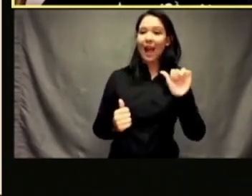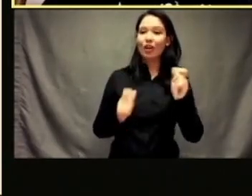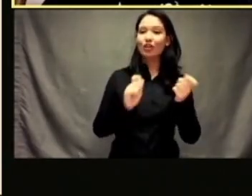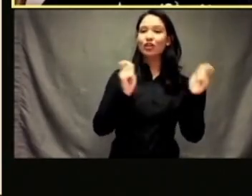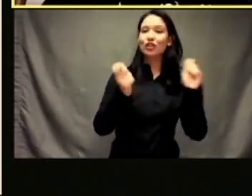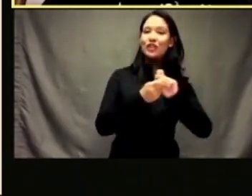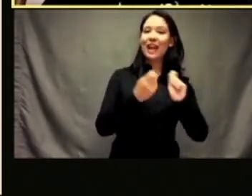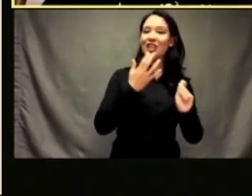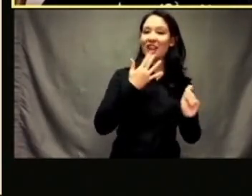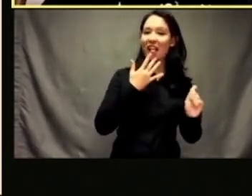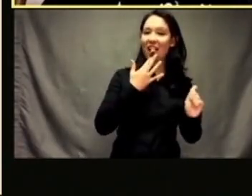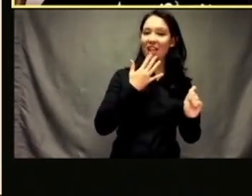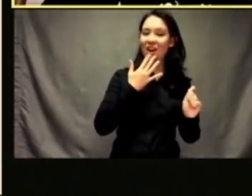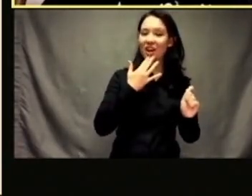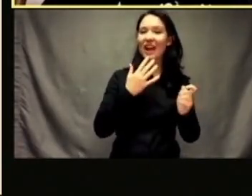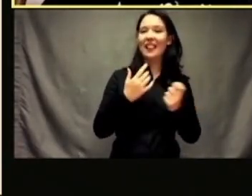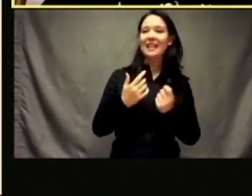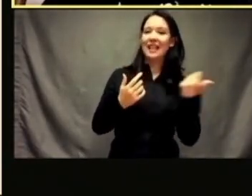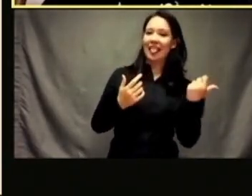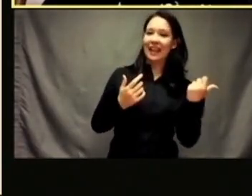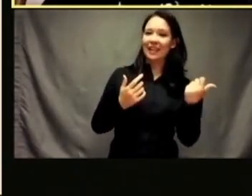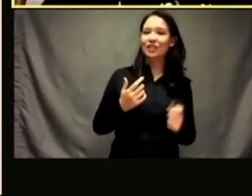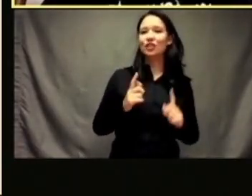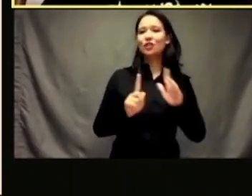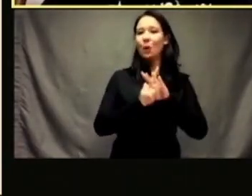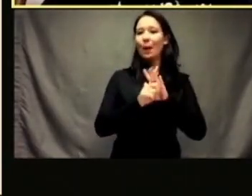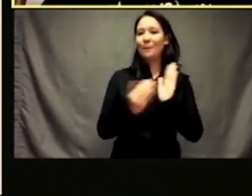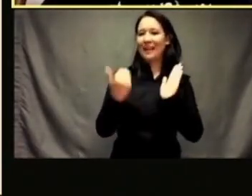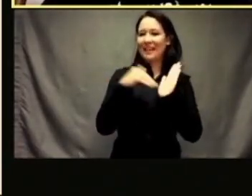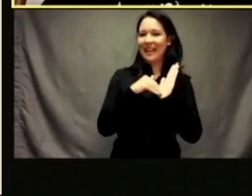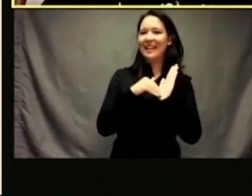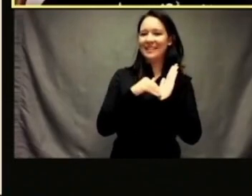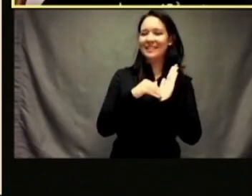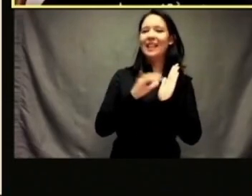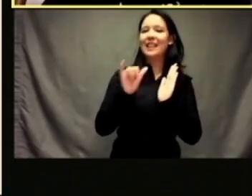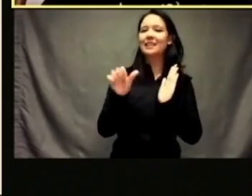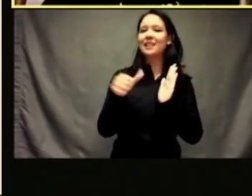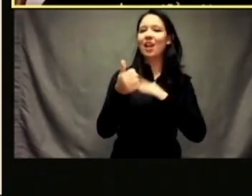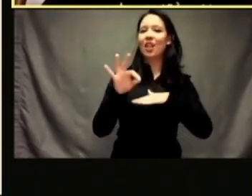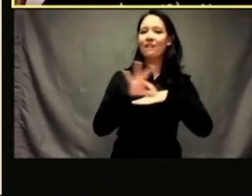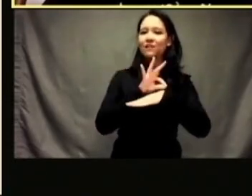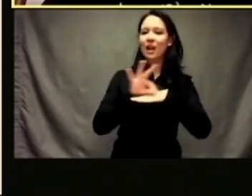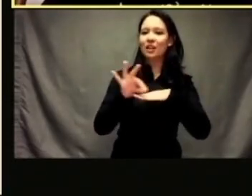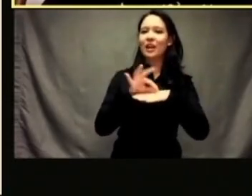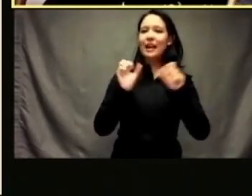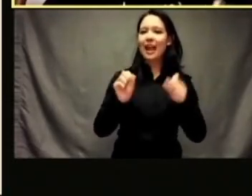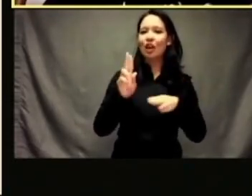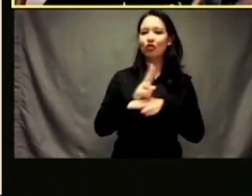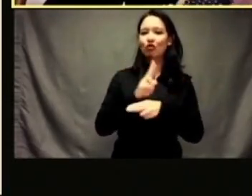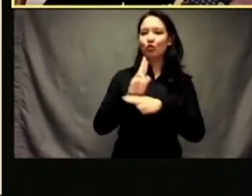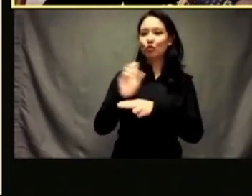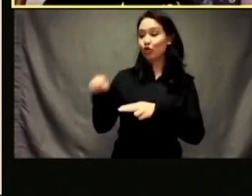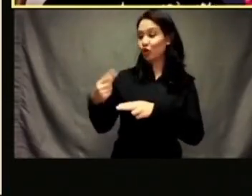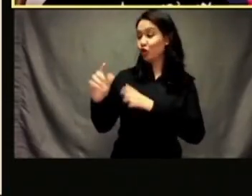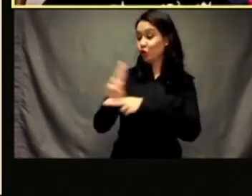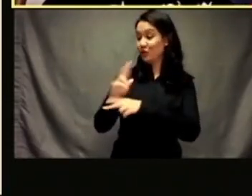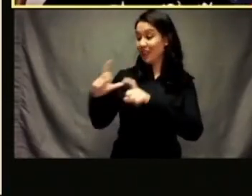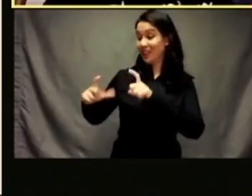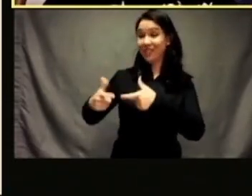the color and then delete and then show it up again. So that's another function I can use with using just the